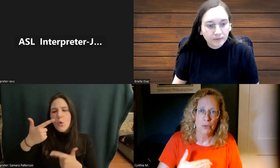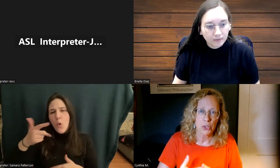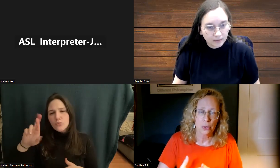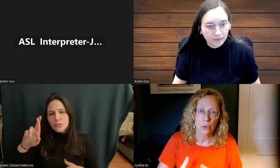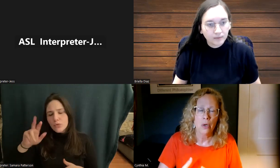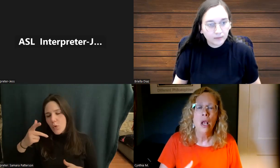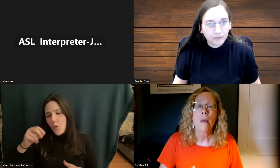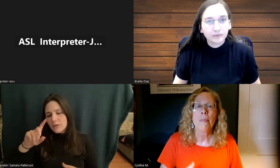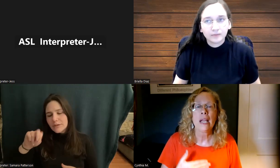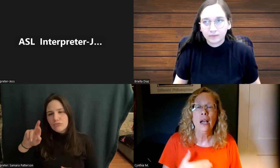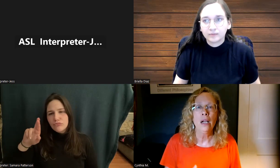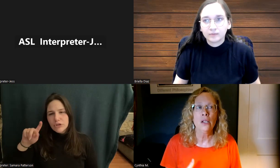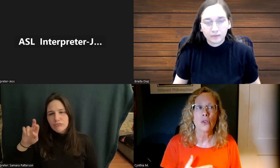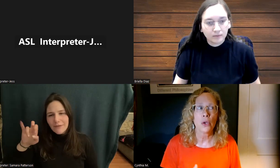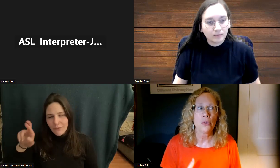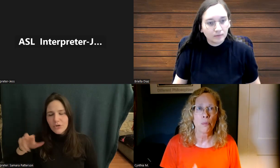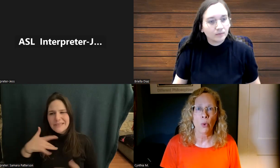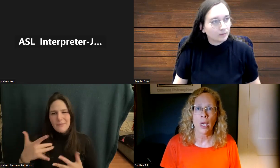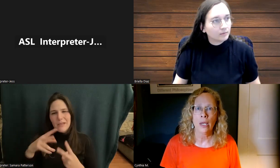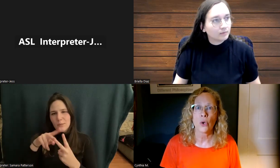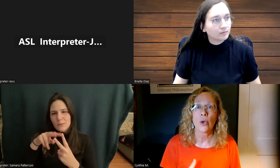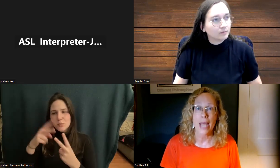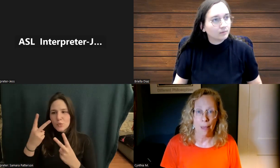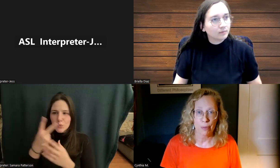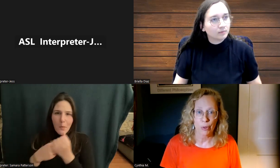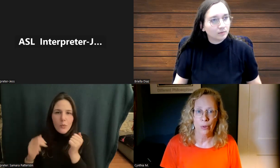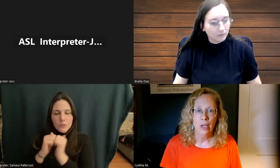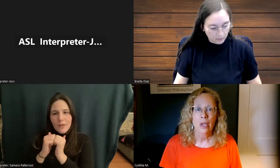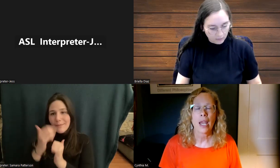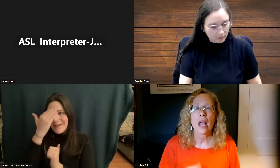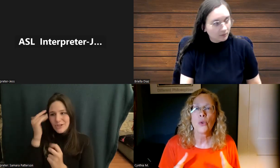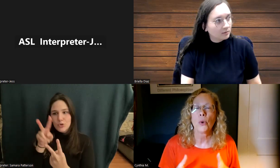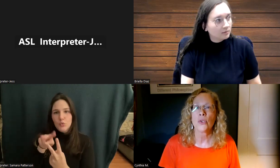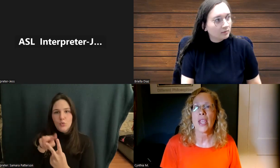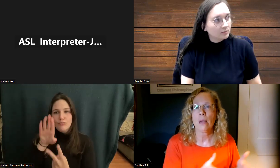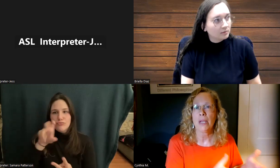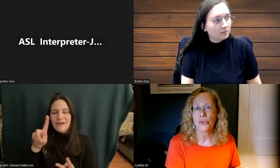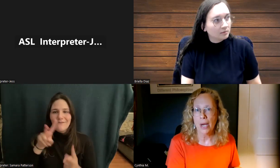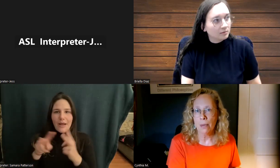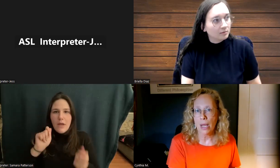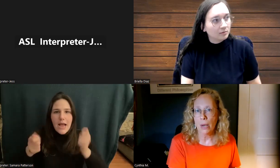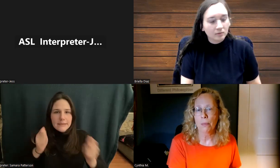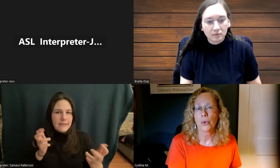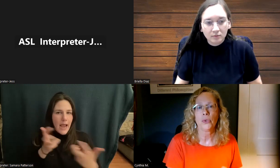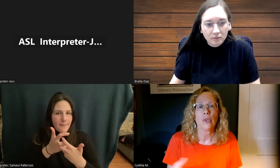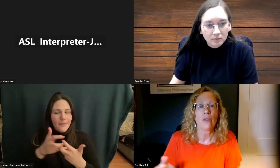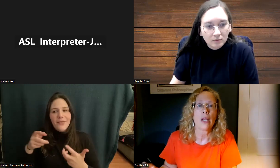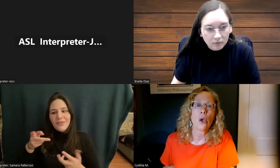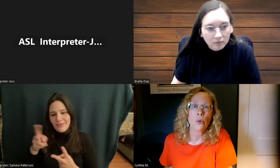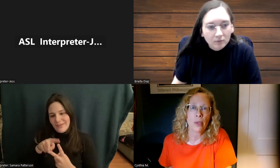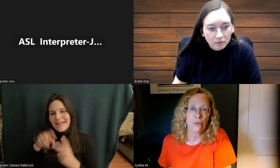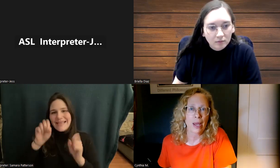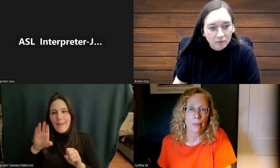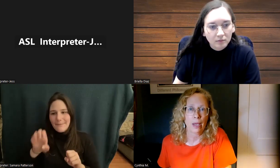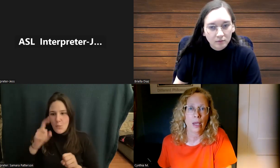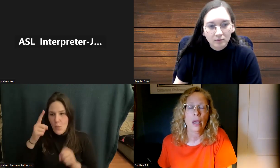combined of the two, because those breeds are adaptable. In other words, they can be trained by one person and then go